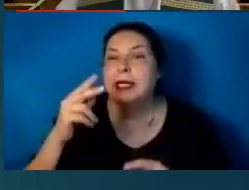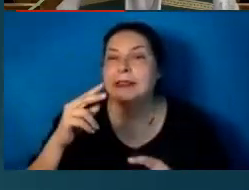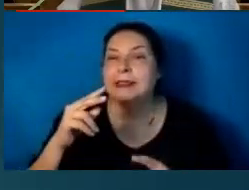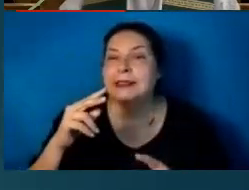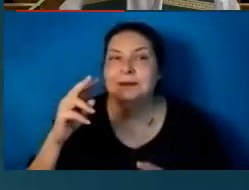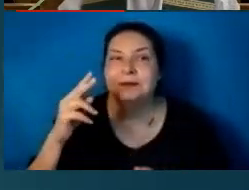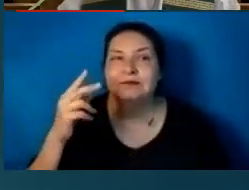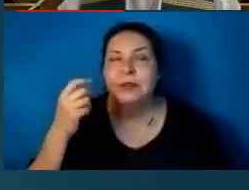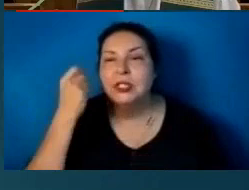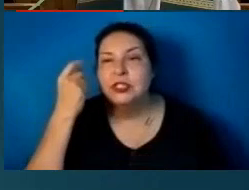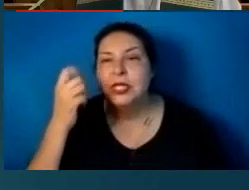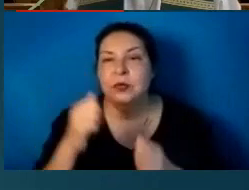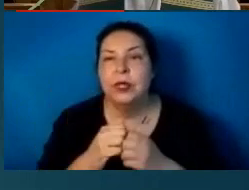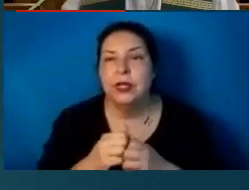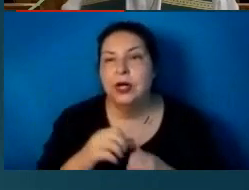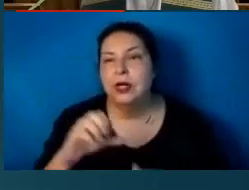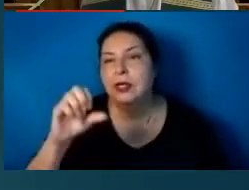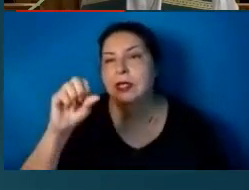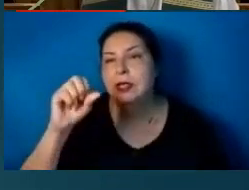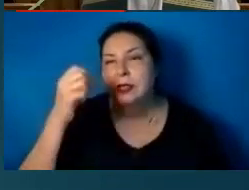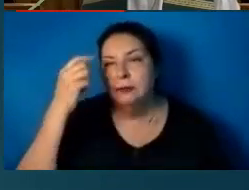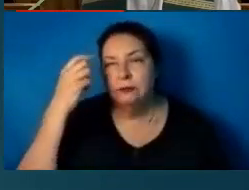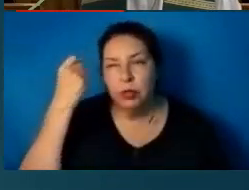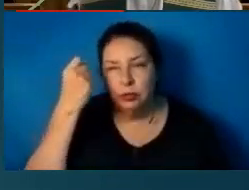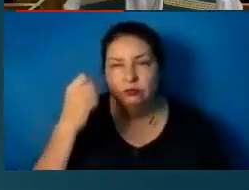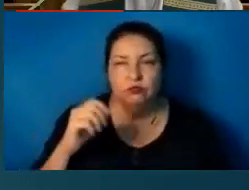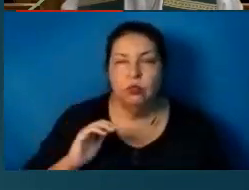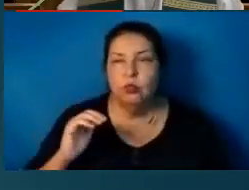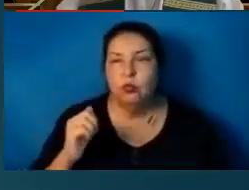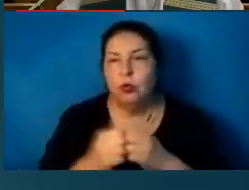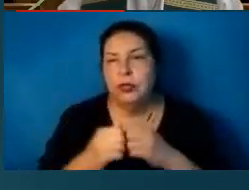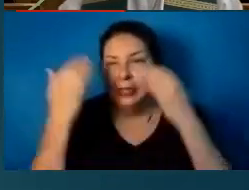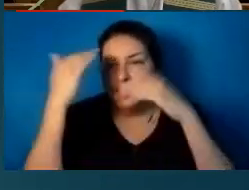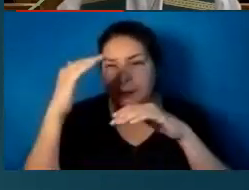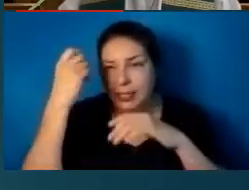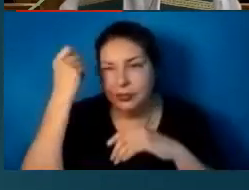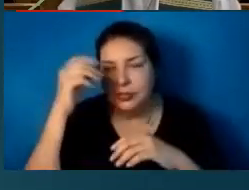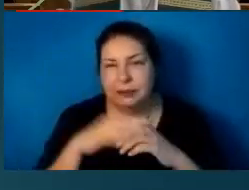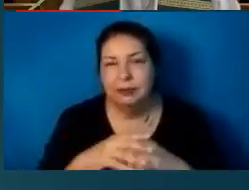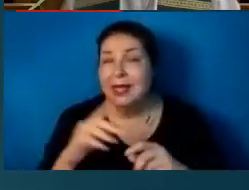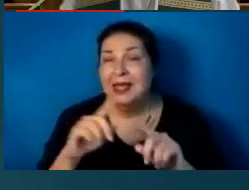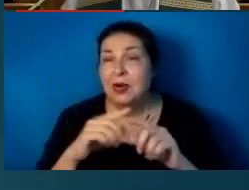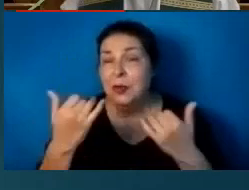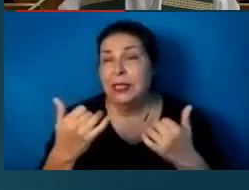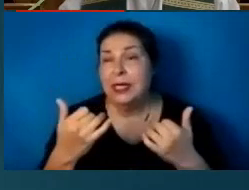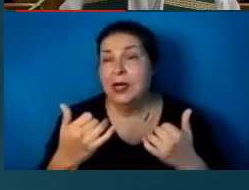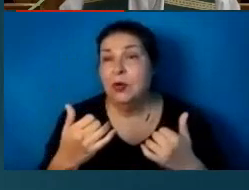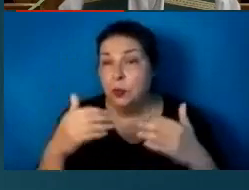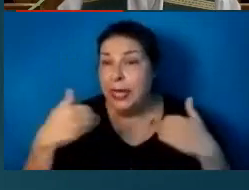senses. Already we possess these treasures, but do not yet fully enjoy that